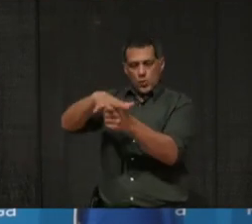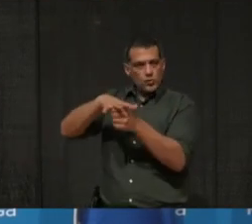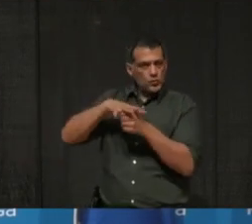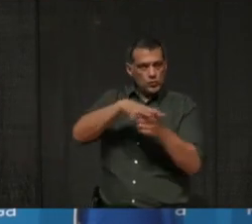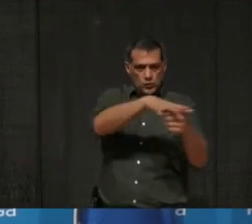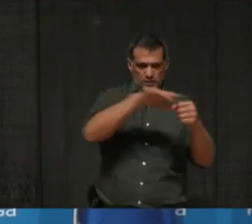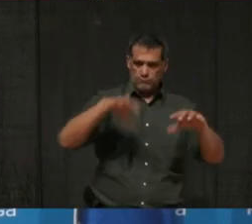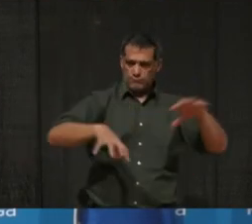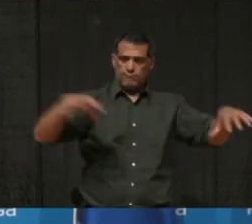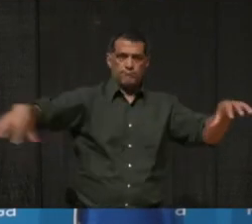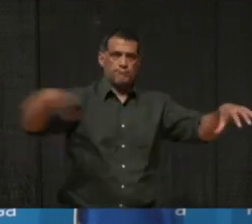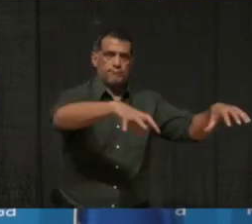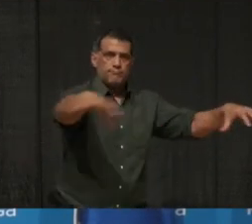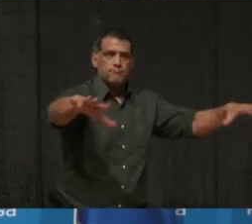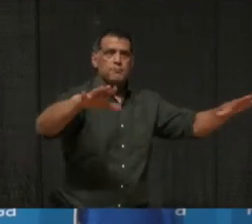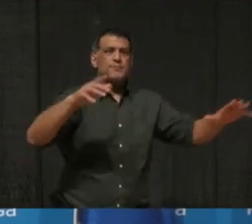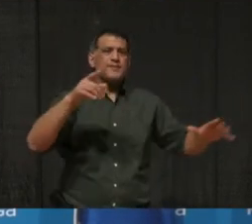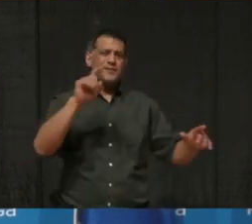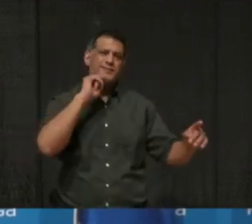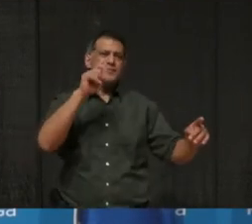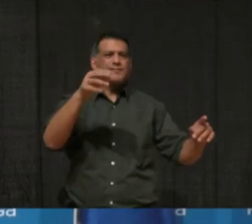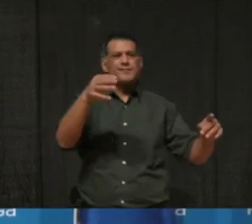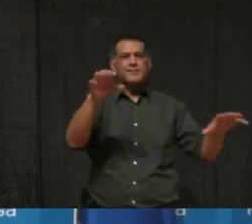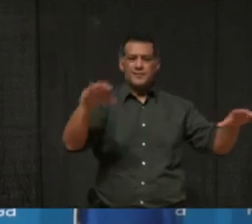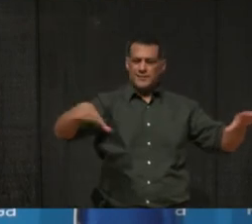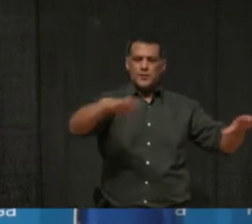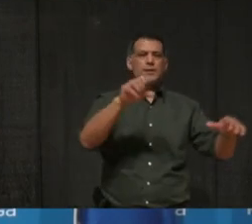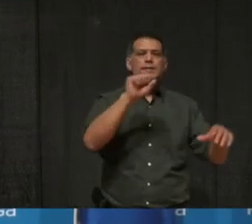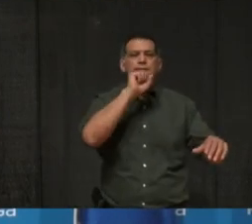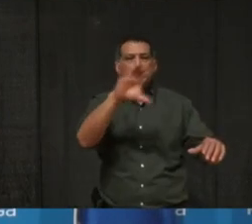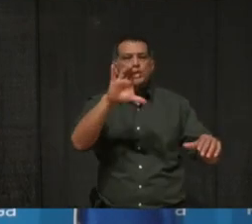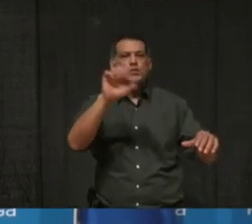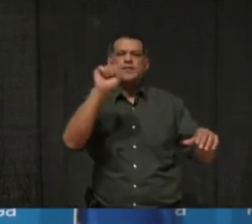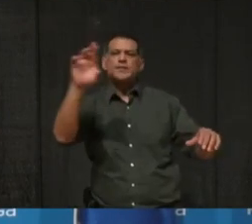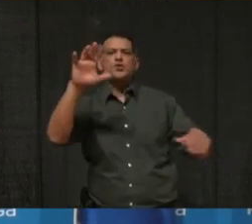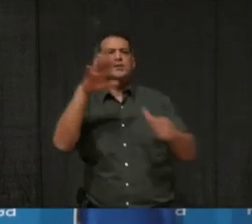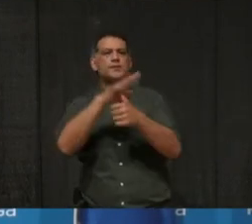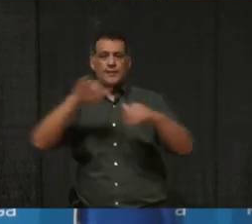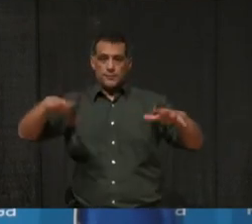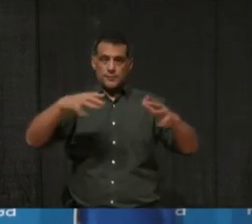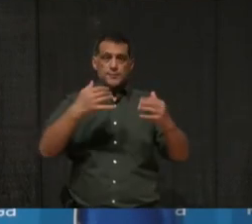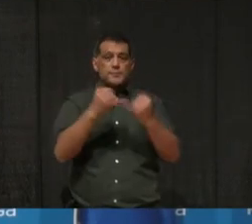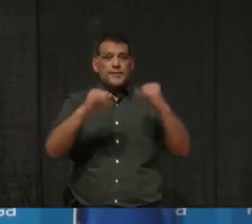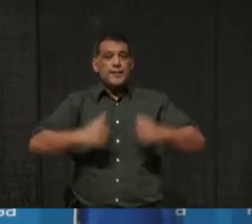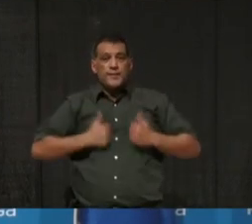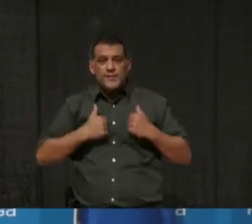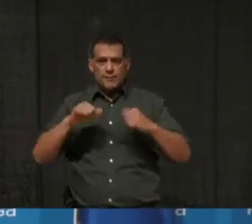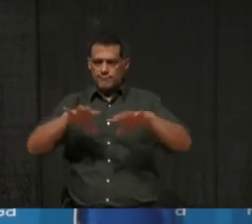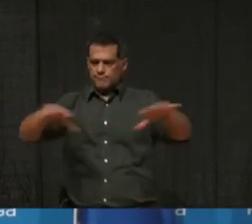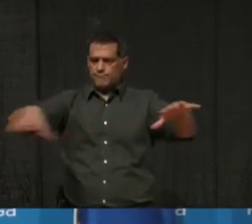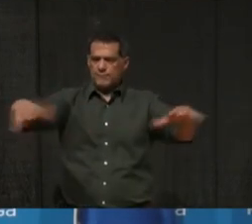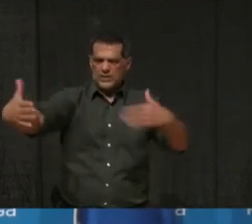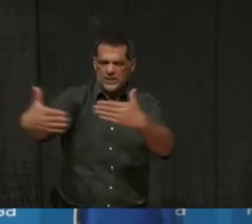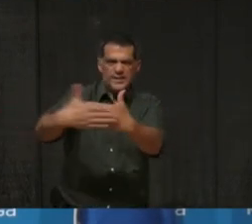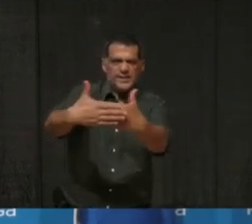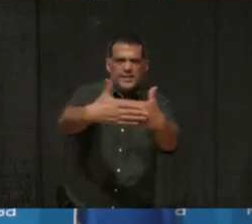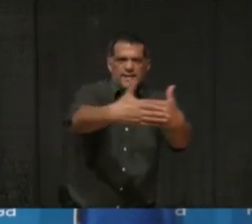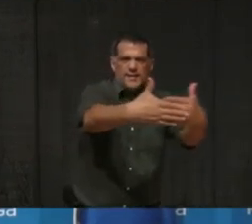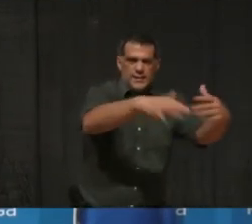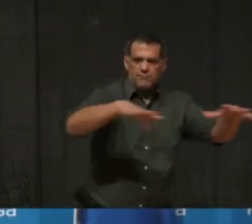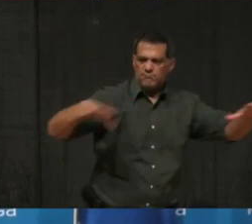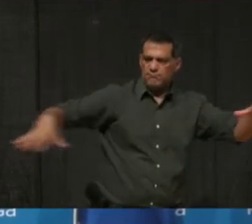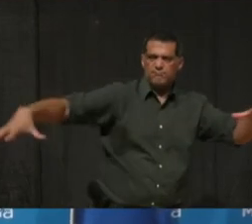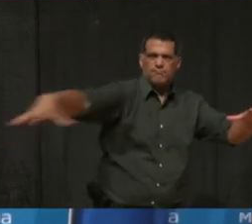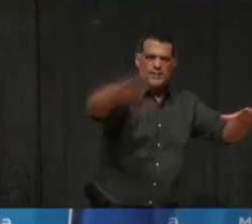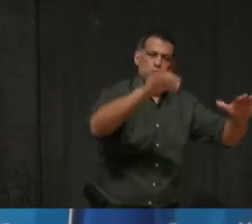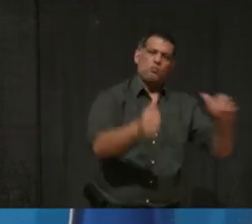our seniors who are living independently first access to their vaccination. Dr. Lowe, why don't you respond as well? Thank you.